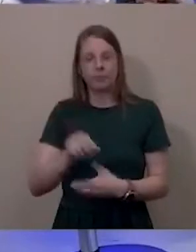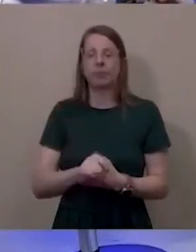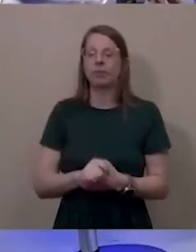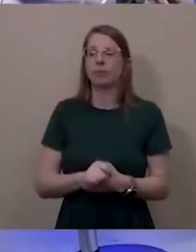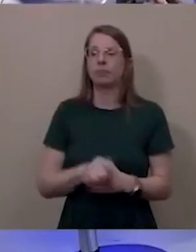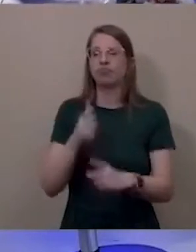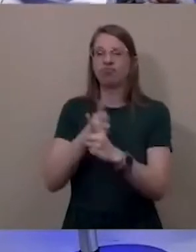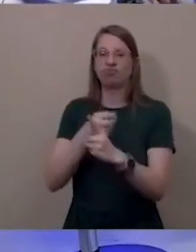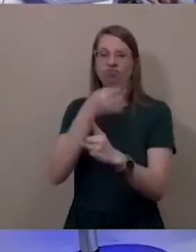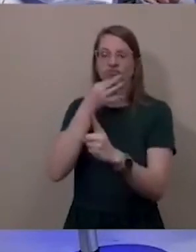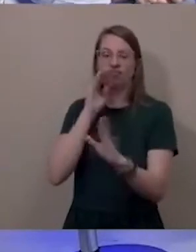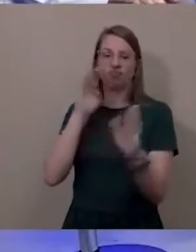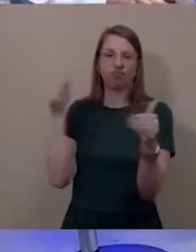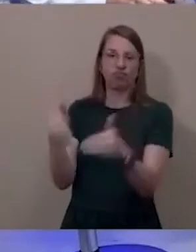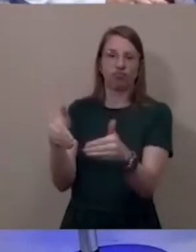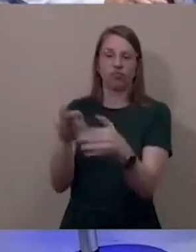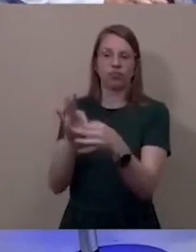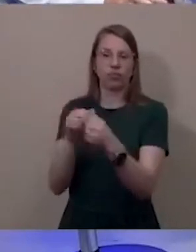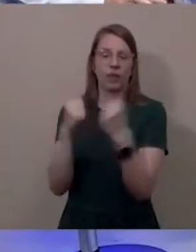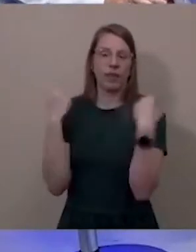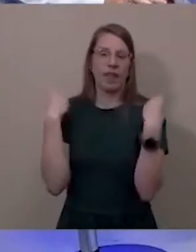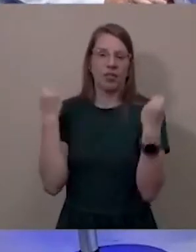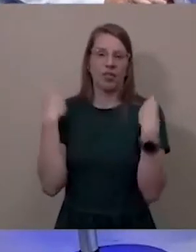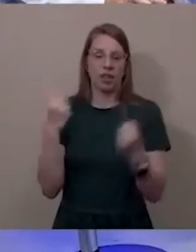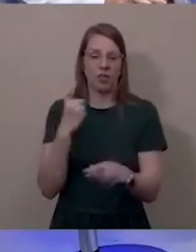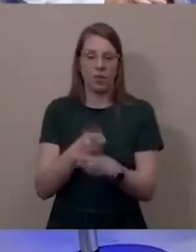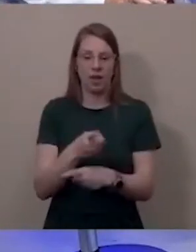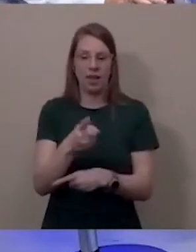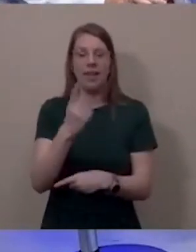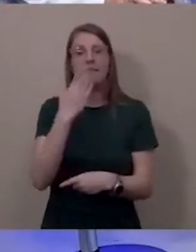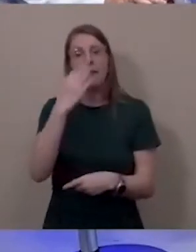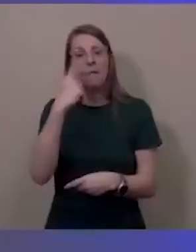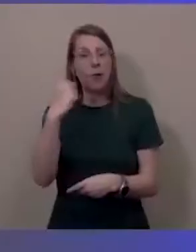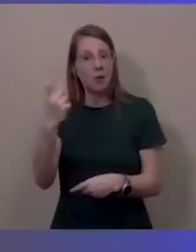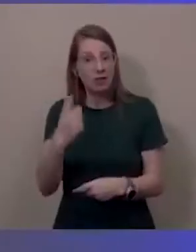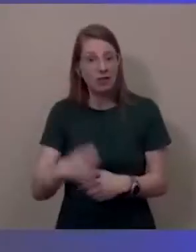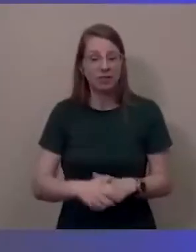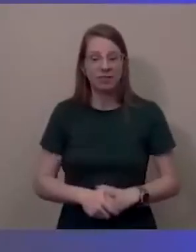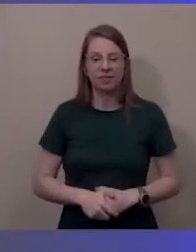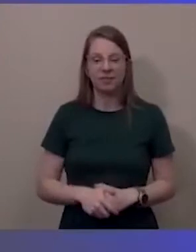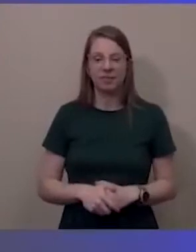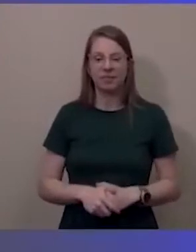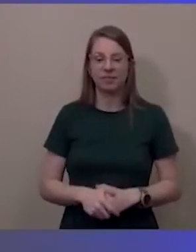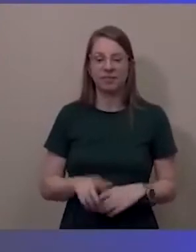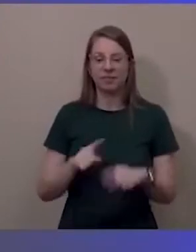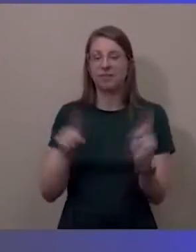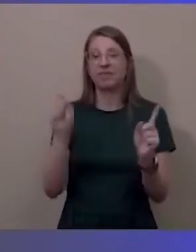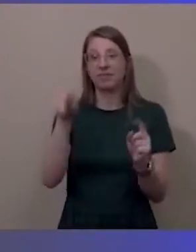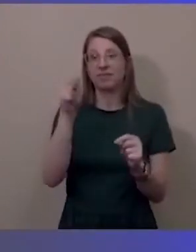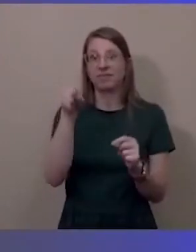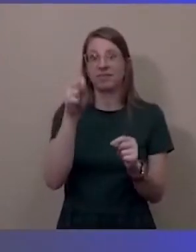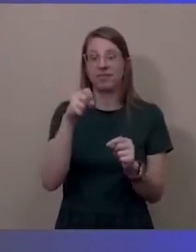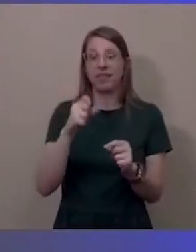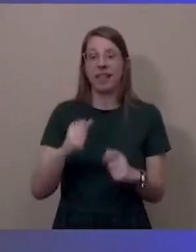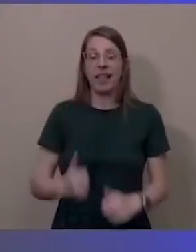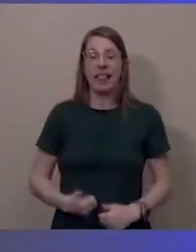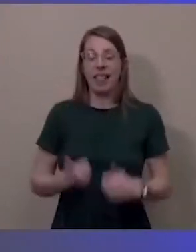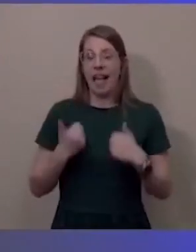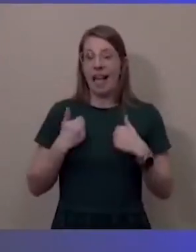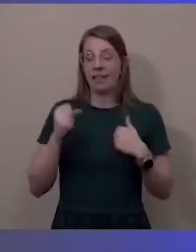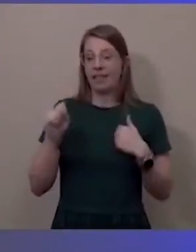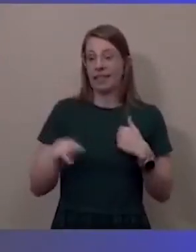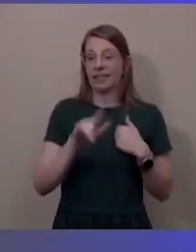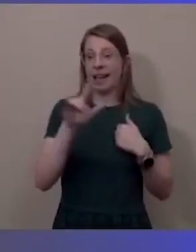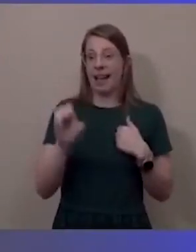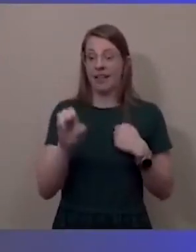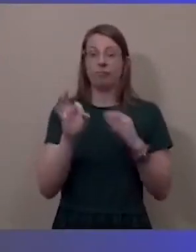Alzheimer's with exercise. Yeah. So thanks for the question. But yeah, we think lifestyle is